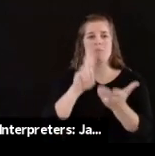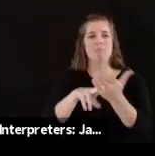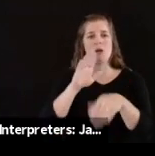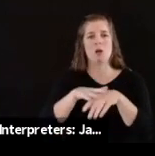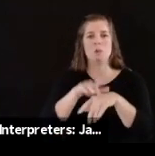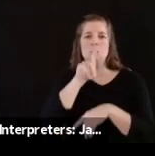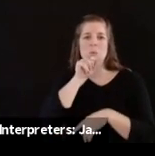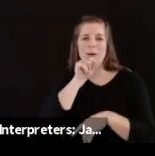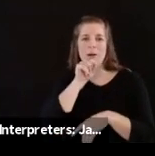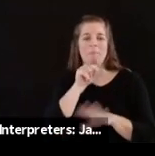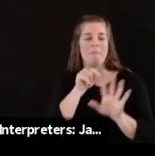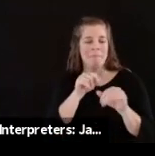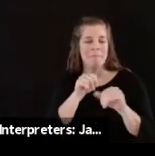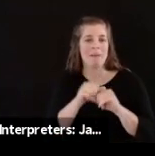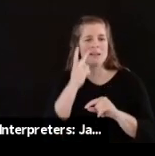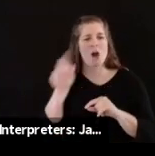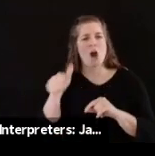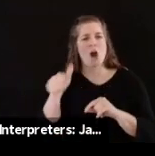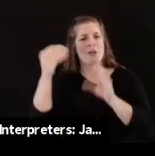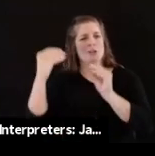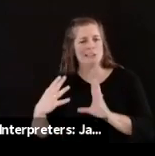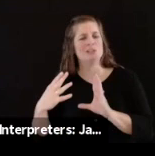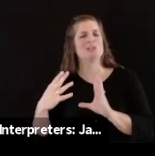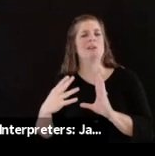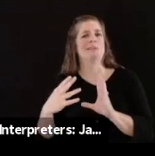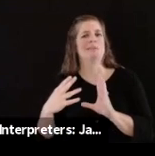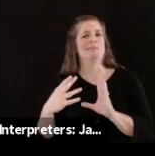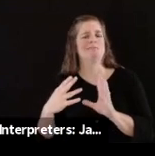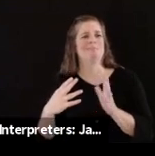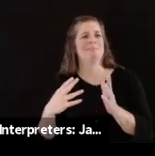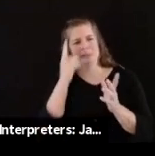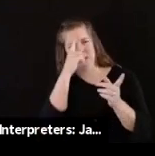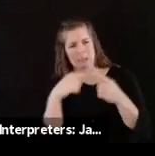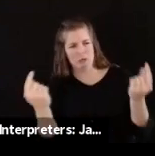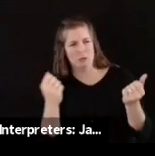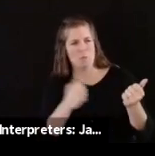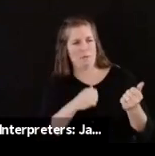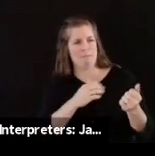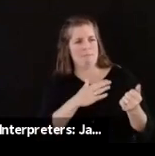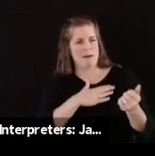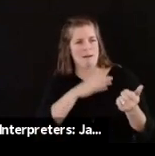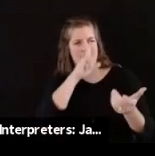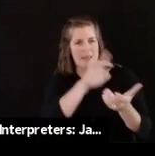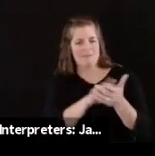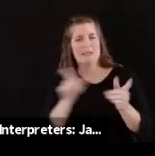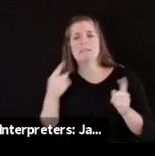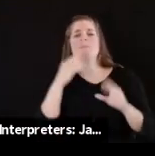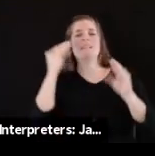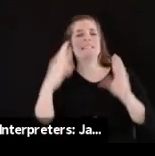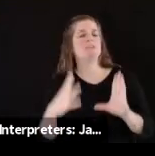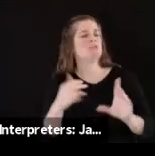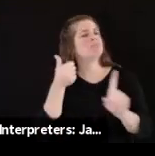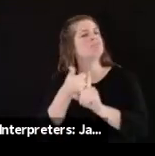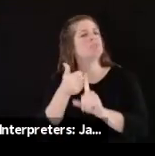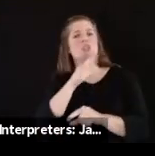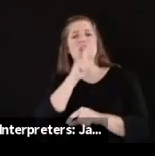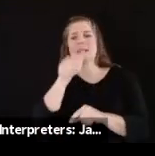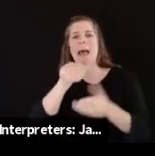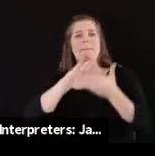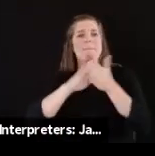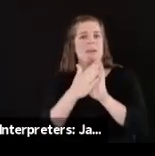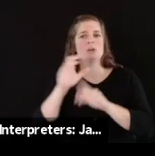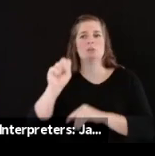that a fellow teacher had taken issue with that belief. Teachers, he said, should not be social